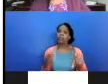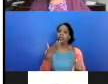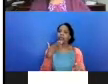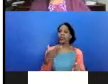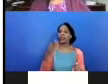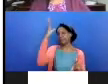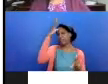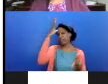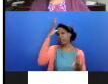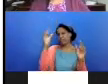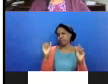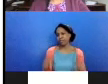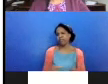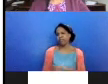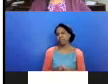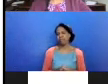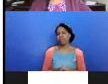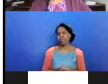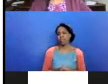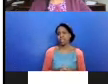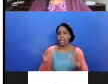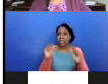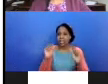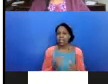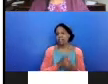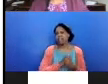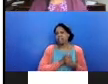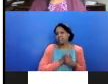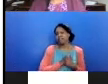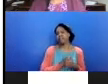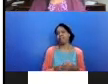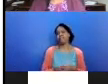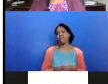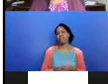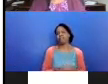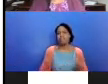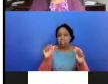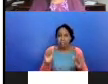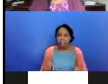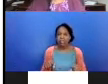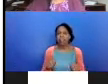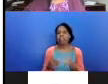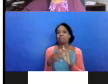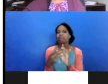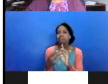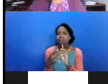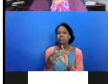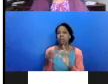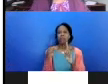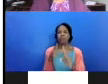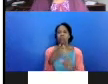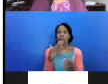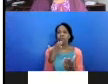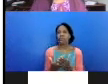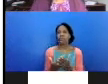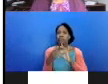kind of contradictions, that kind of, and not get pulled into the either or space, which is what we always did,